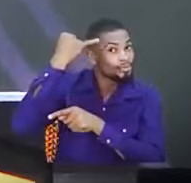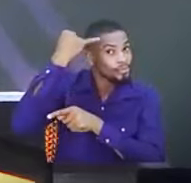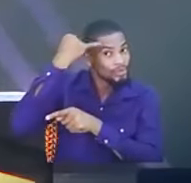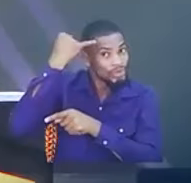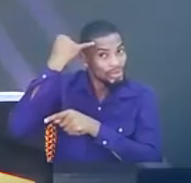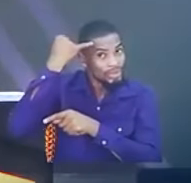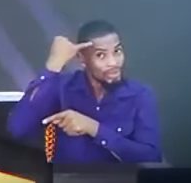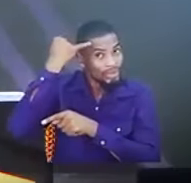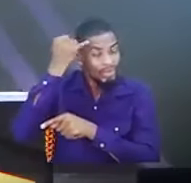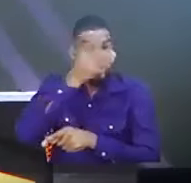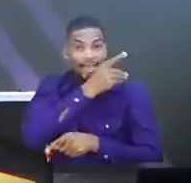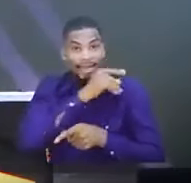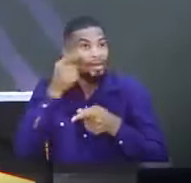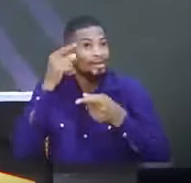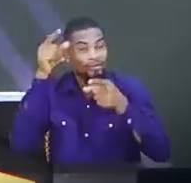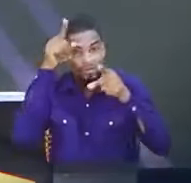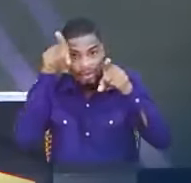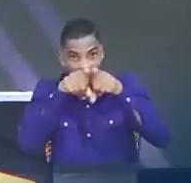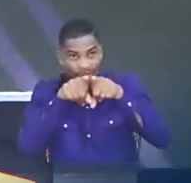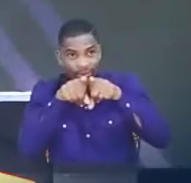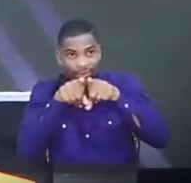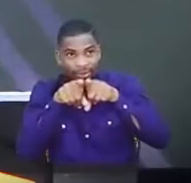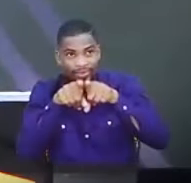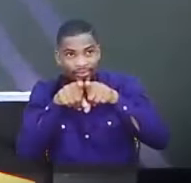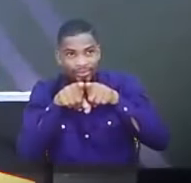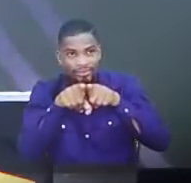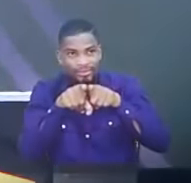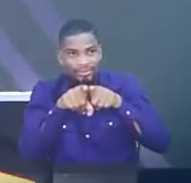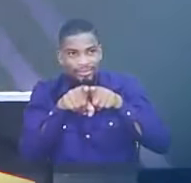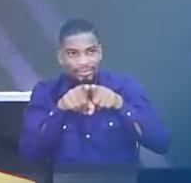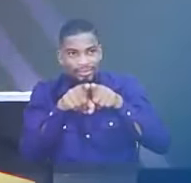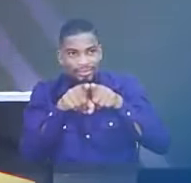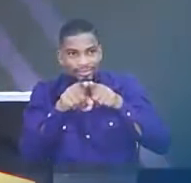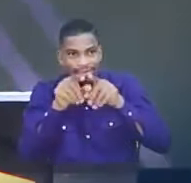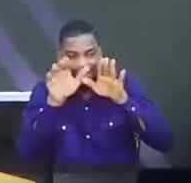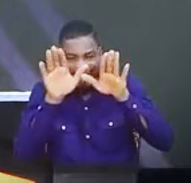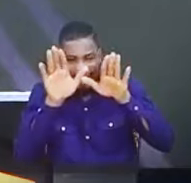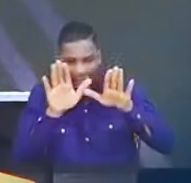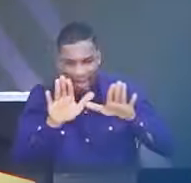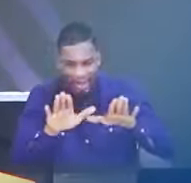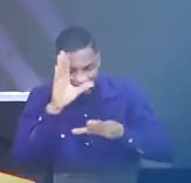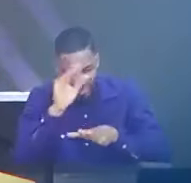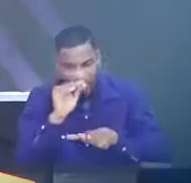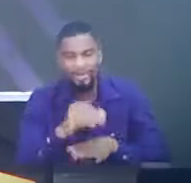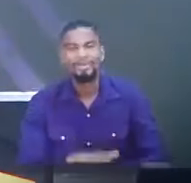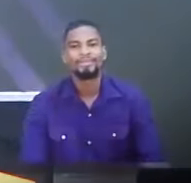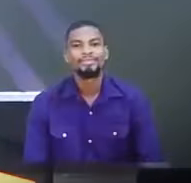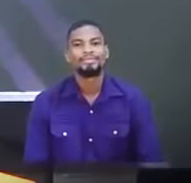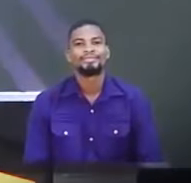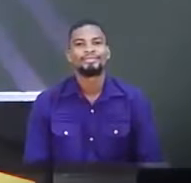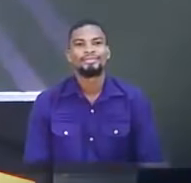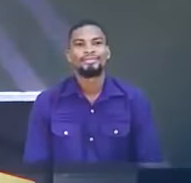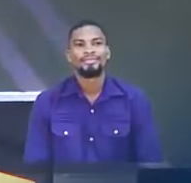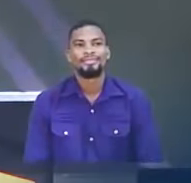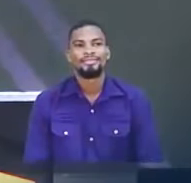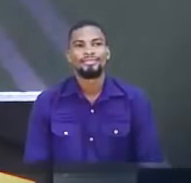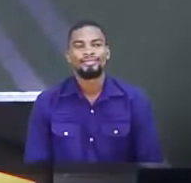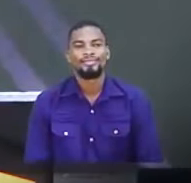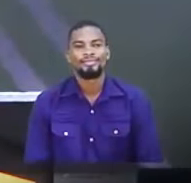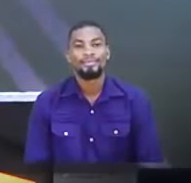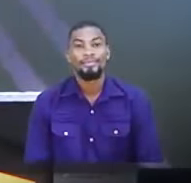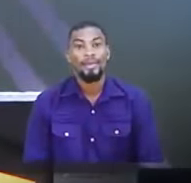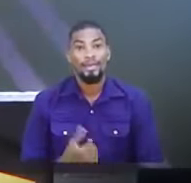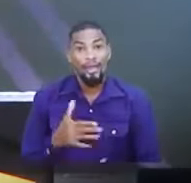And Jonadab was a very subtle man. Now hold this one. My interest will be verse 3.